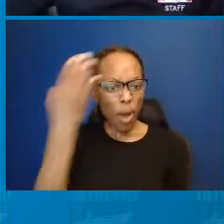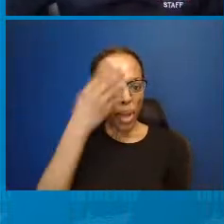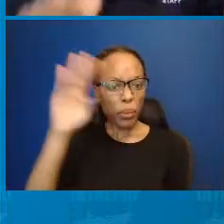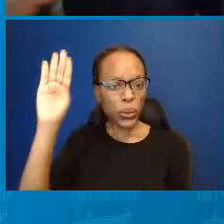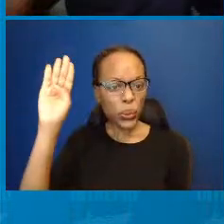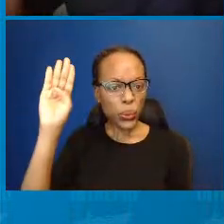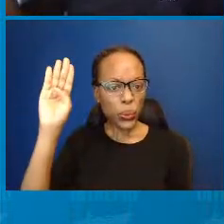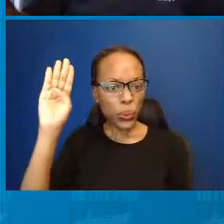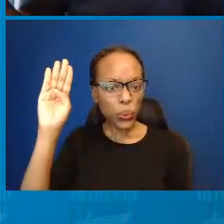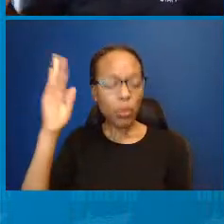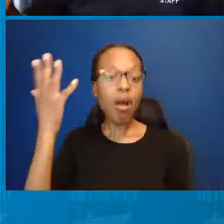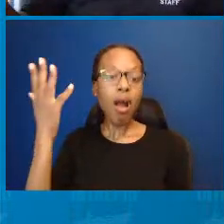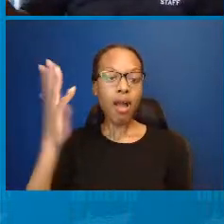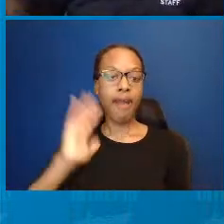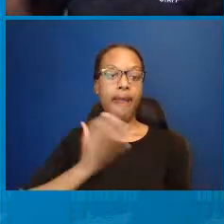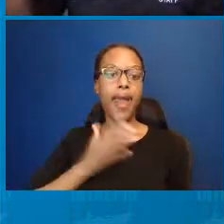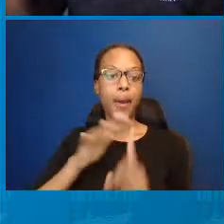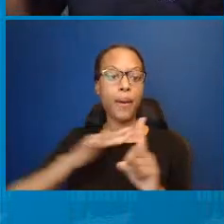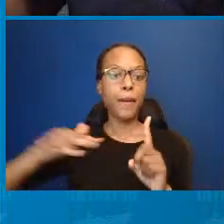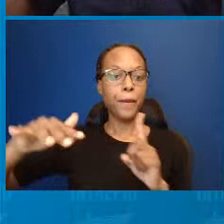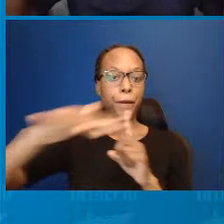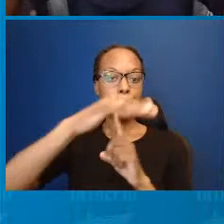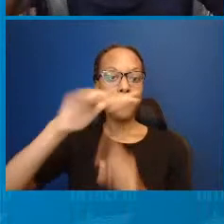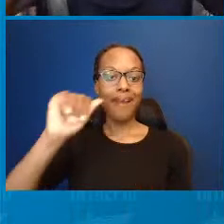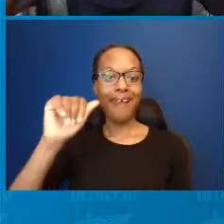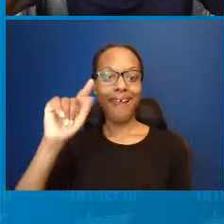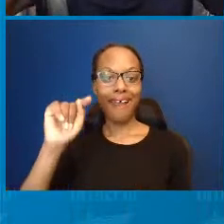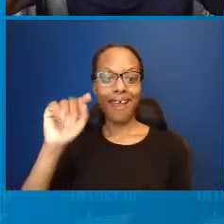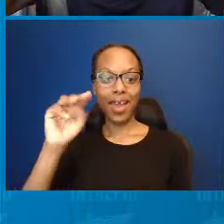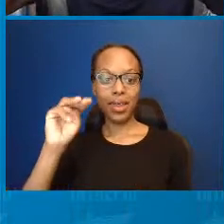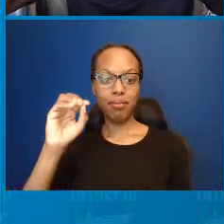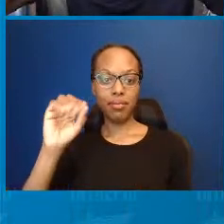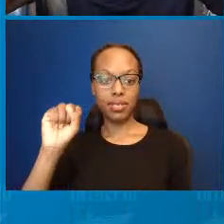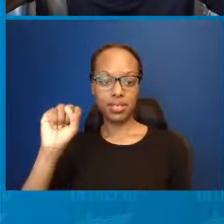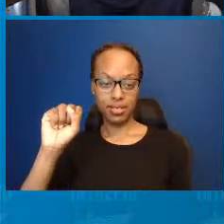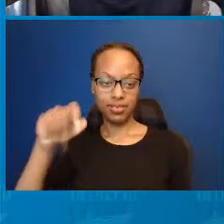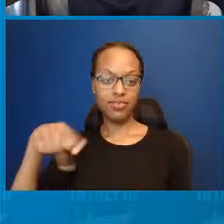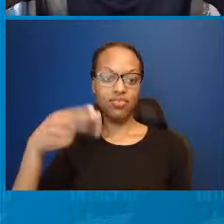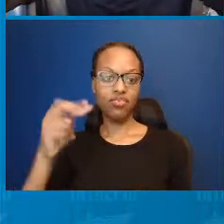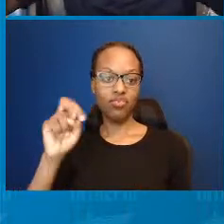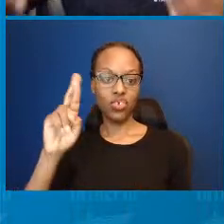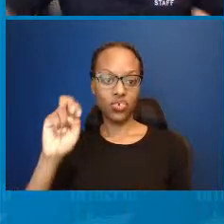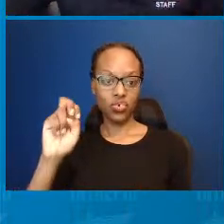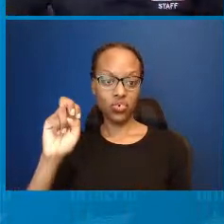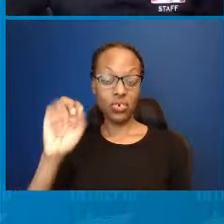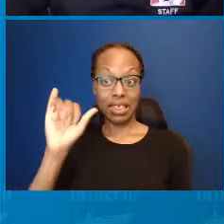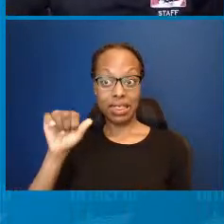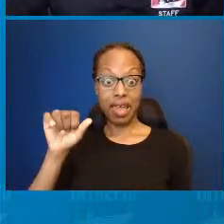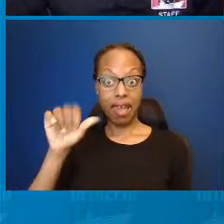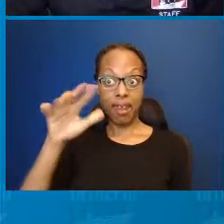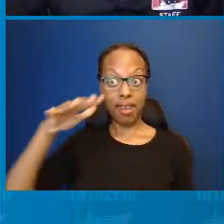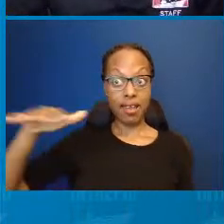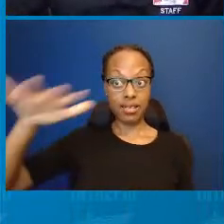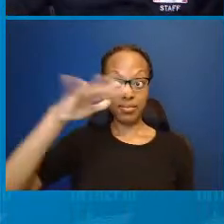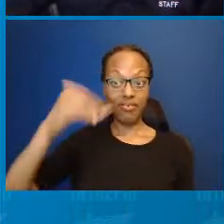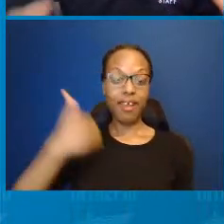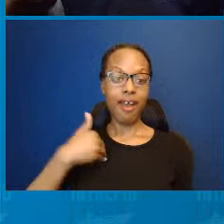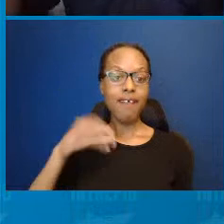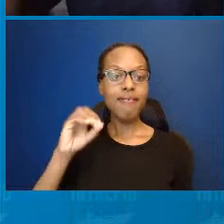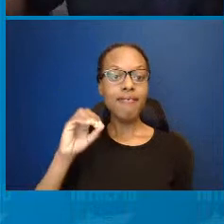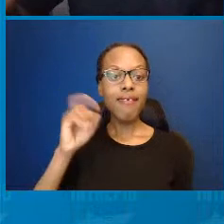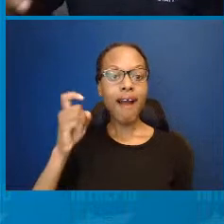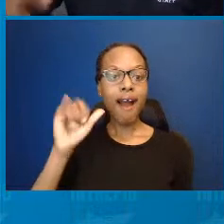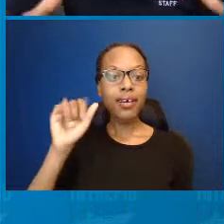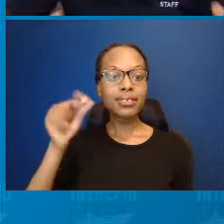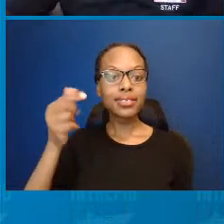is blue is because of our atmosphere, right? And our atmosphere has an element in it called oxygen, right? And oxygen